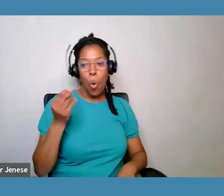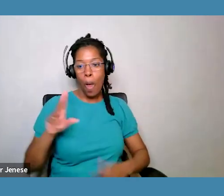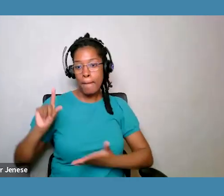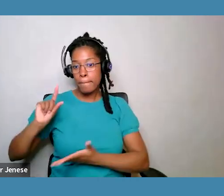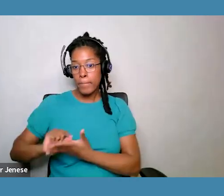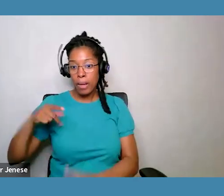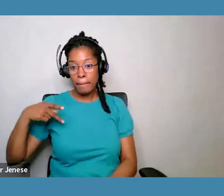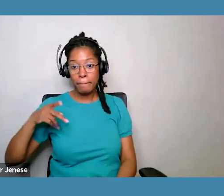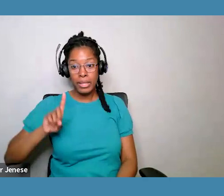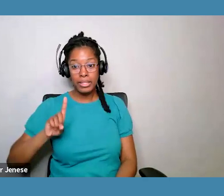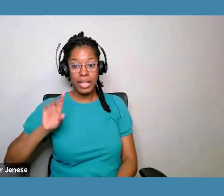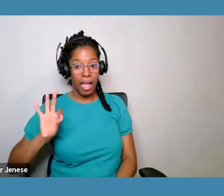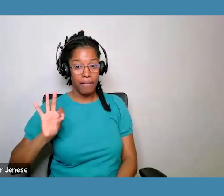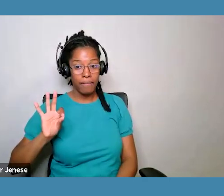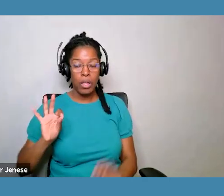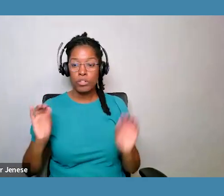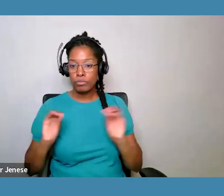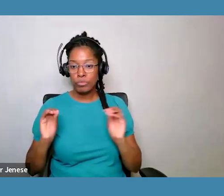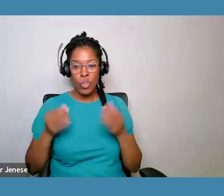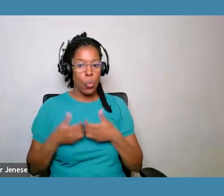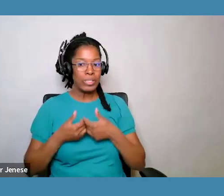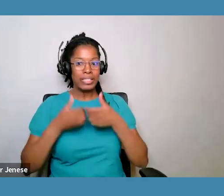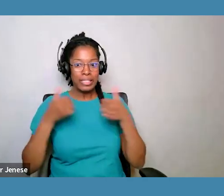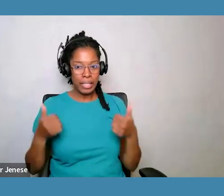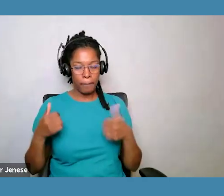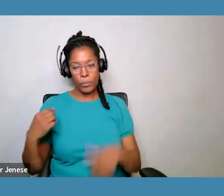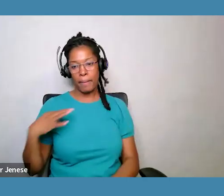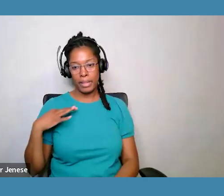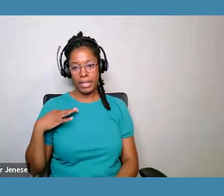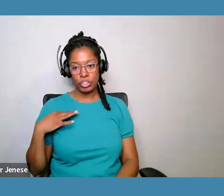PDF, there's no separate crisis application.